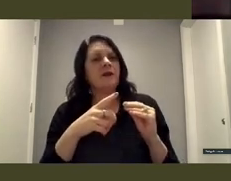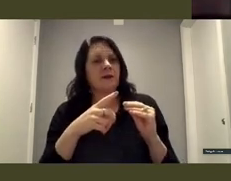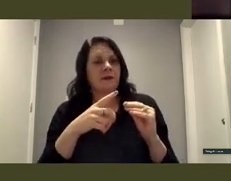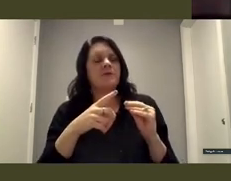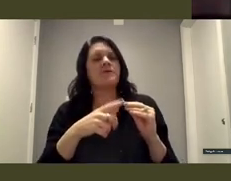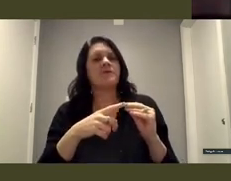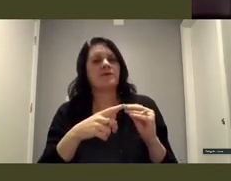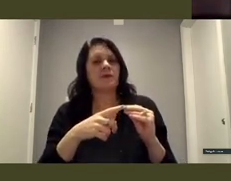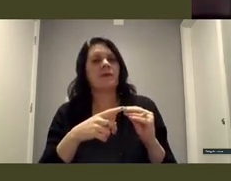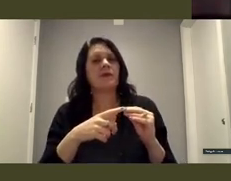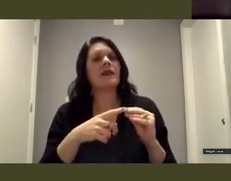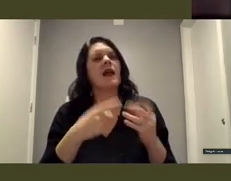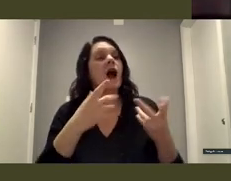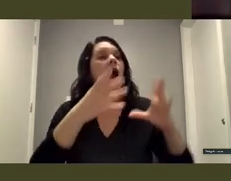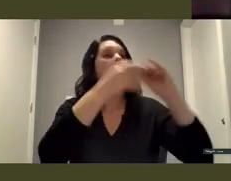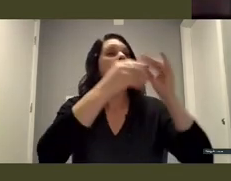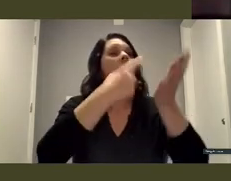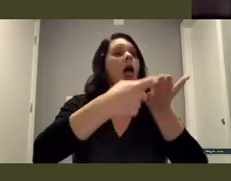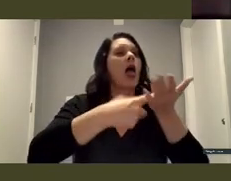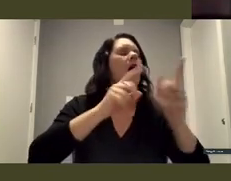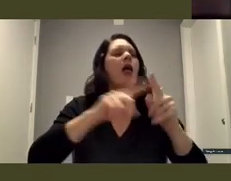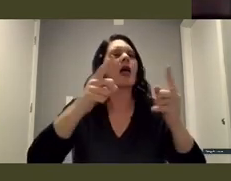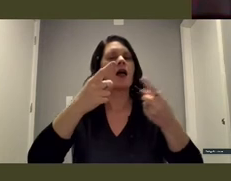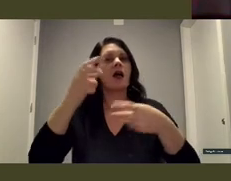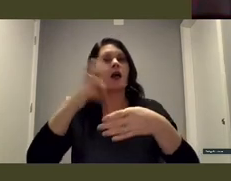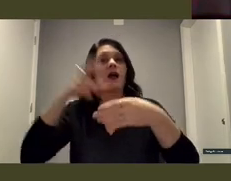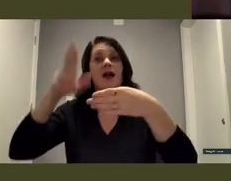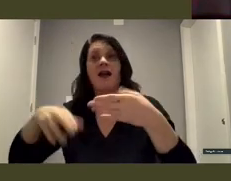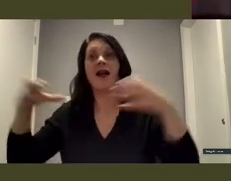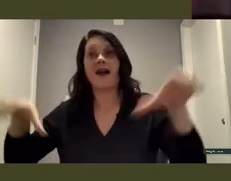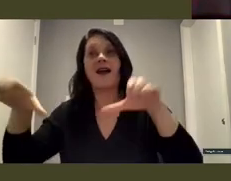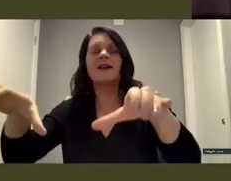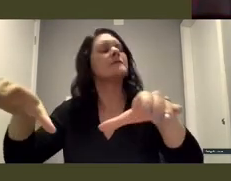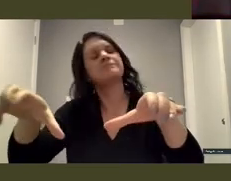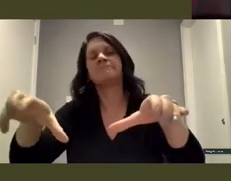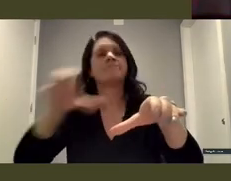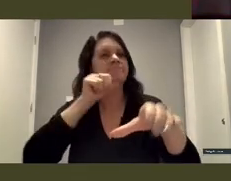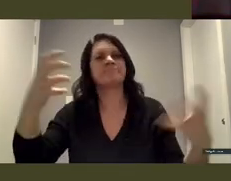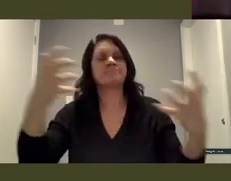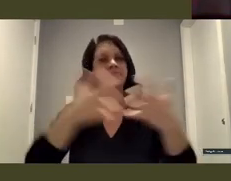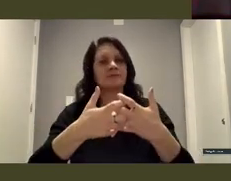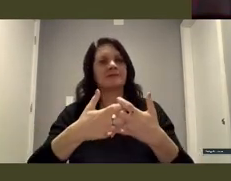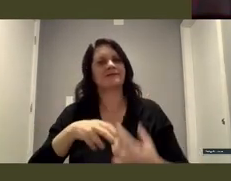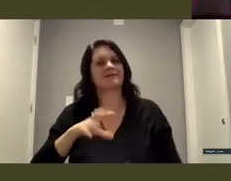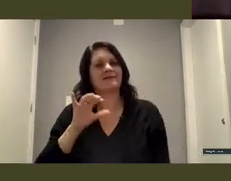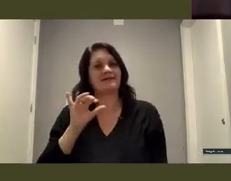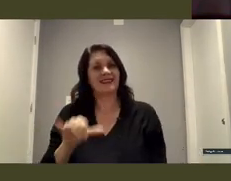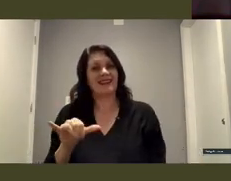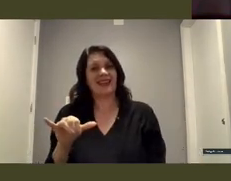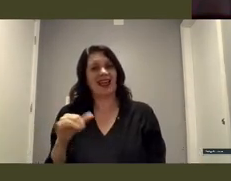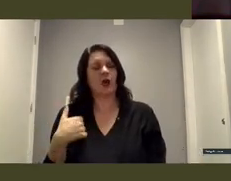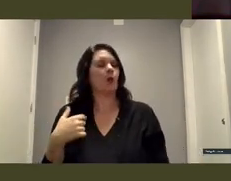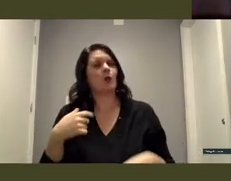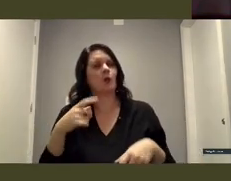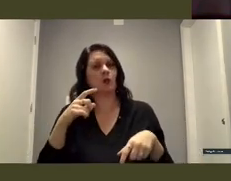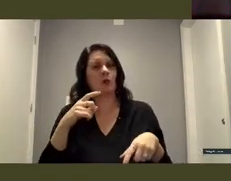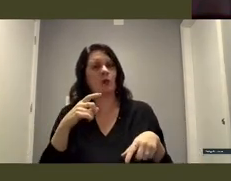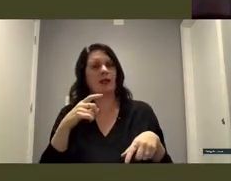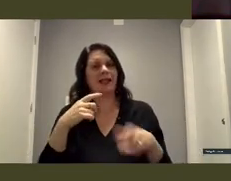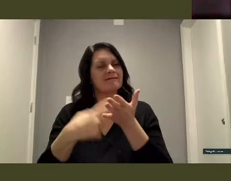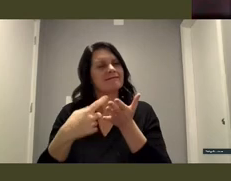phased out, you know, phased down. But it is not something that we should be deciding or negotiating. Maybe we should